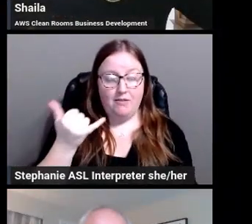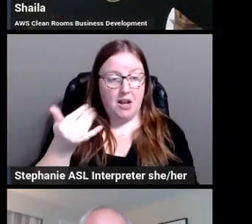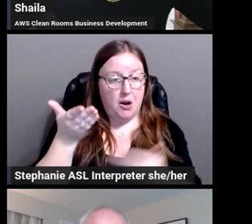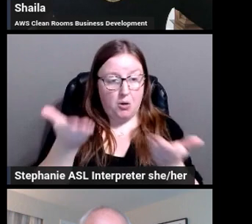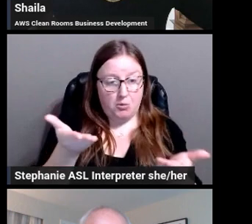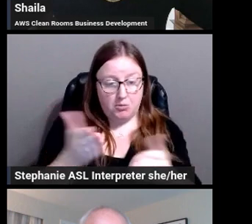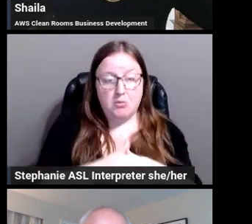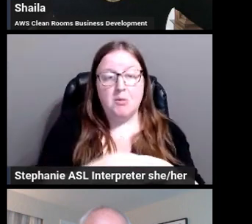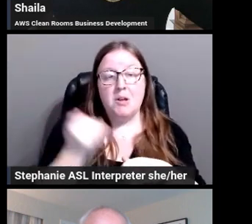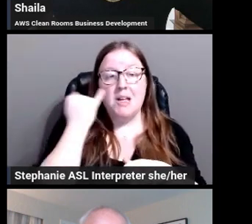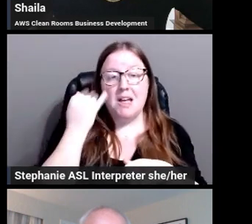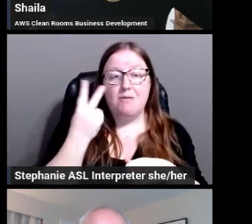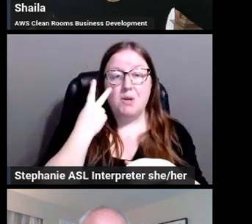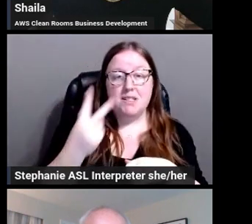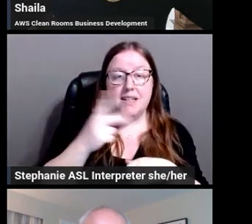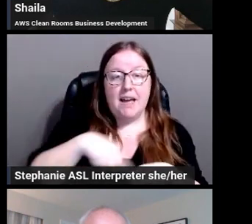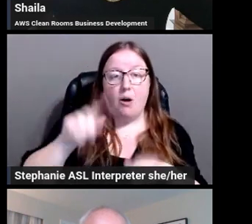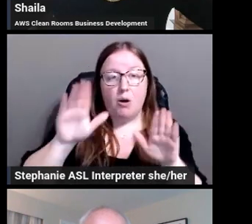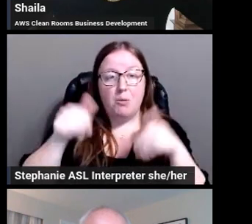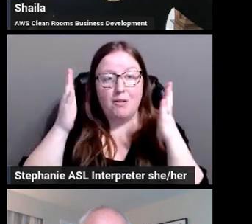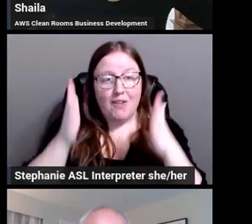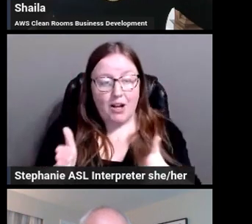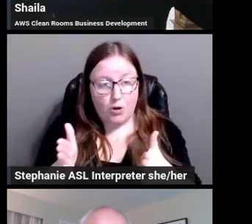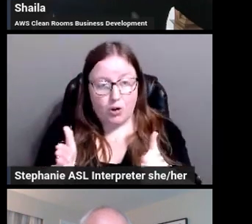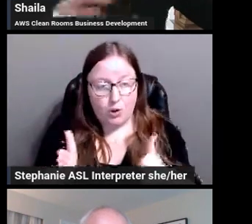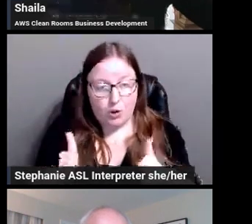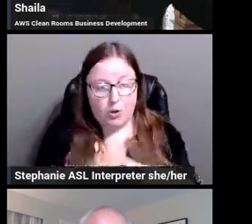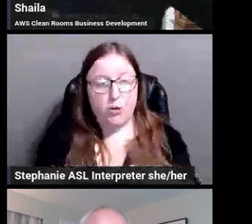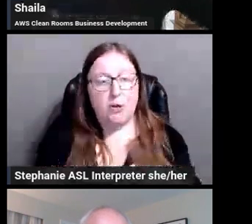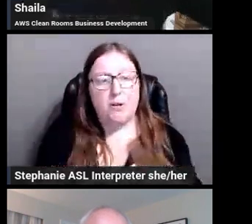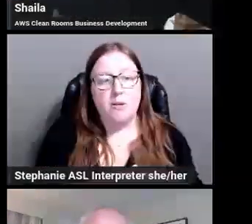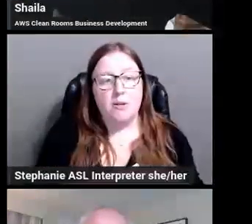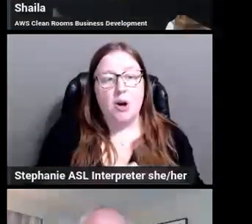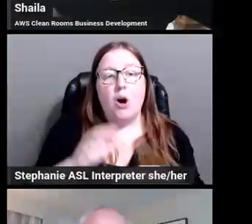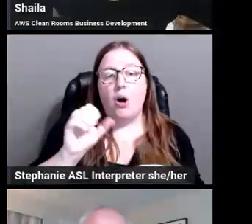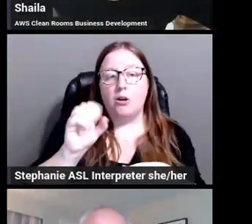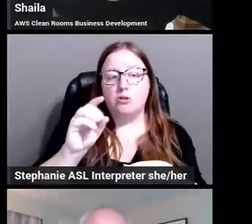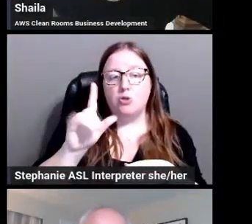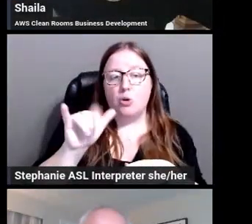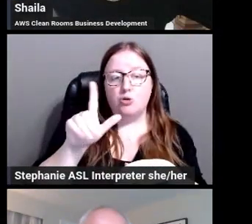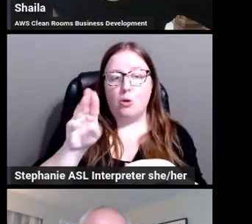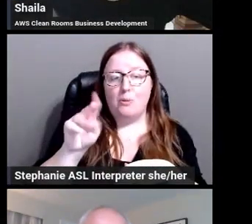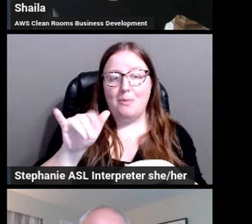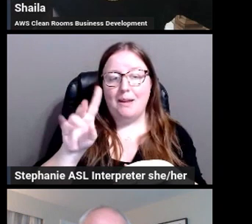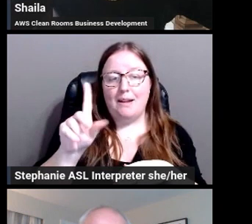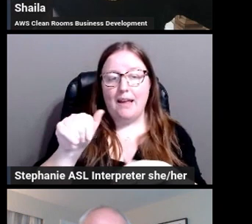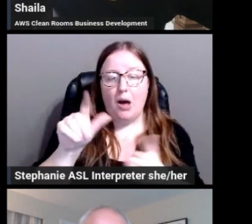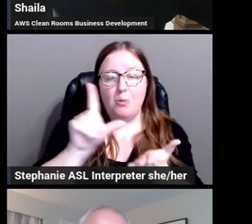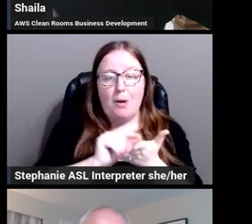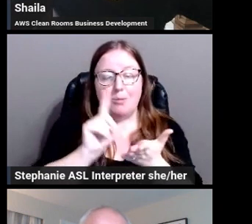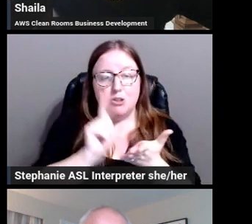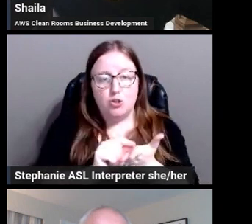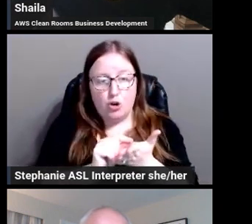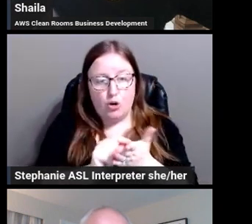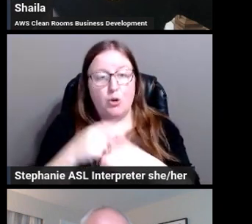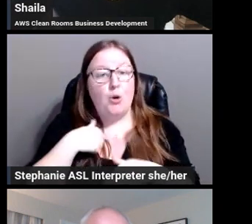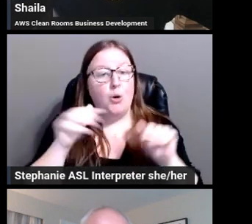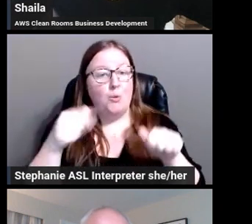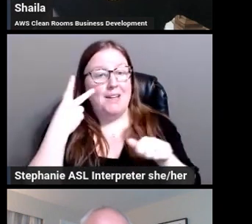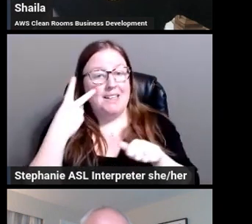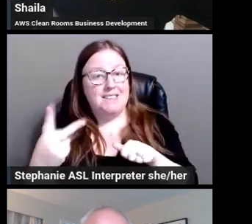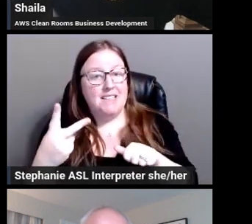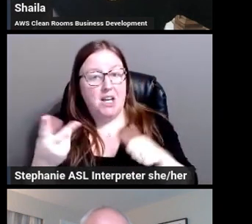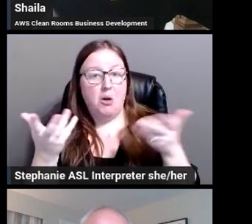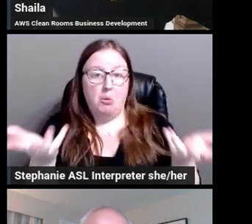If we go to our provider, if we go to our social media publisher screen, we see,